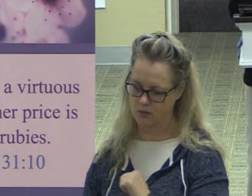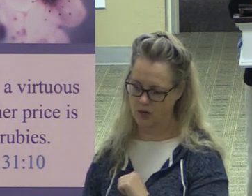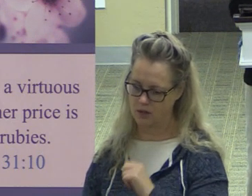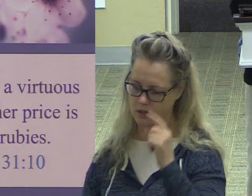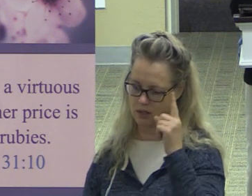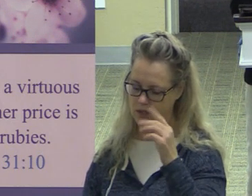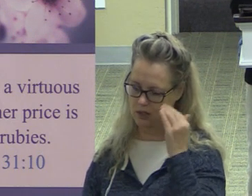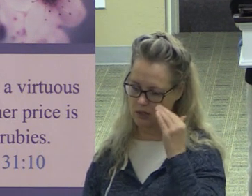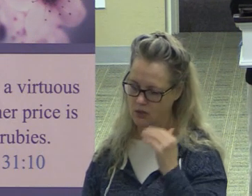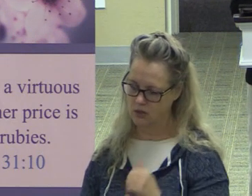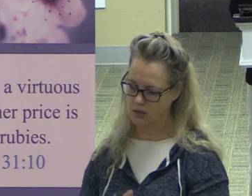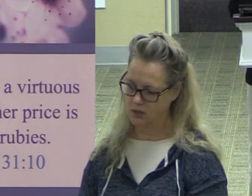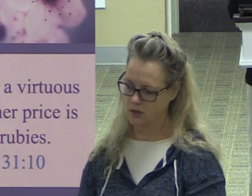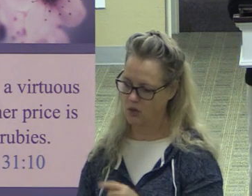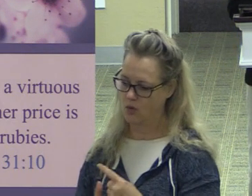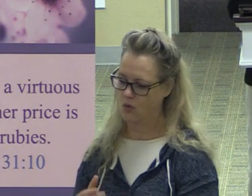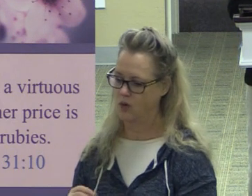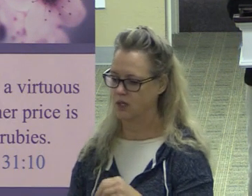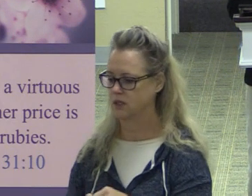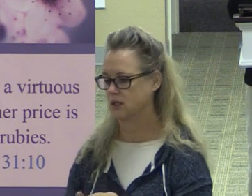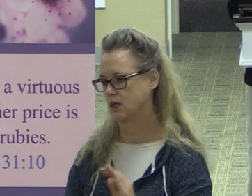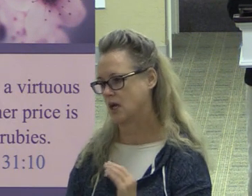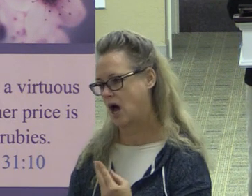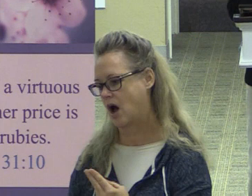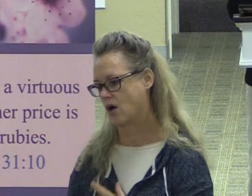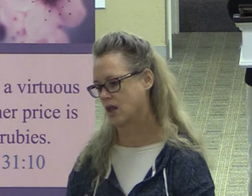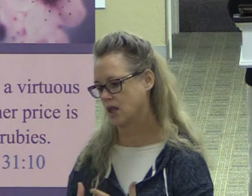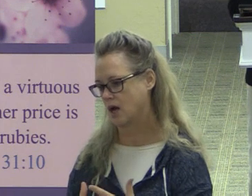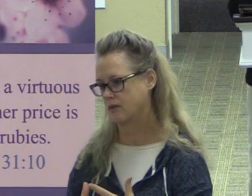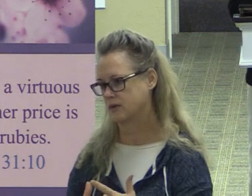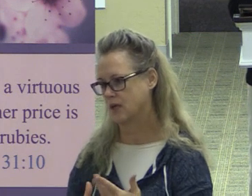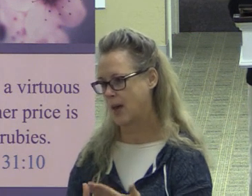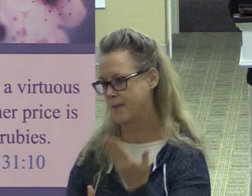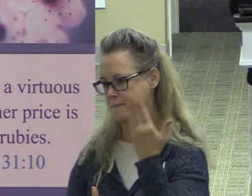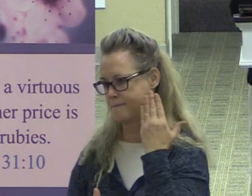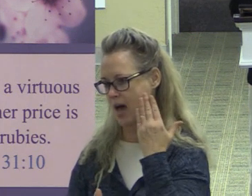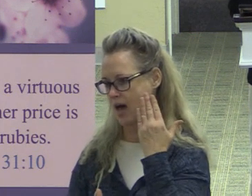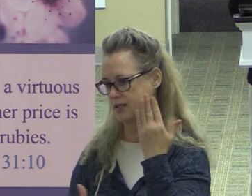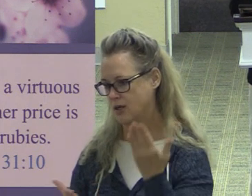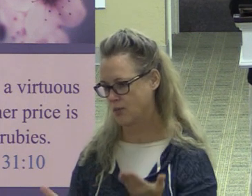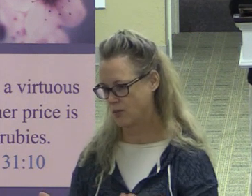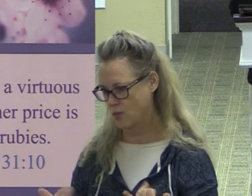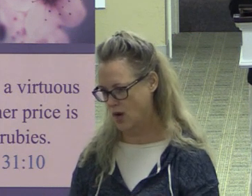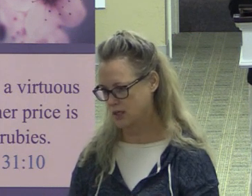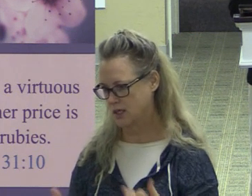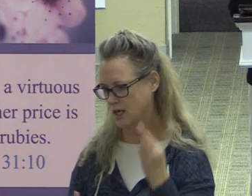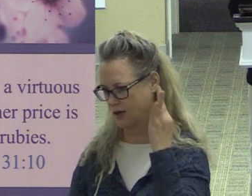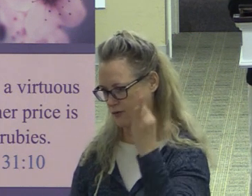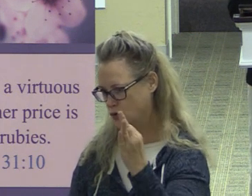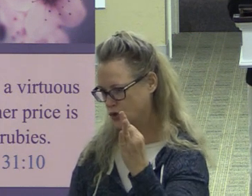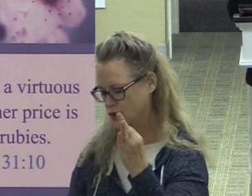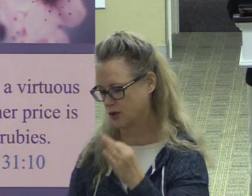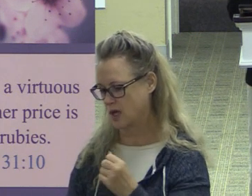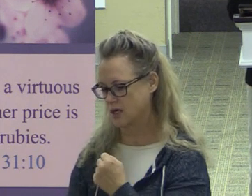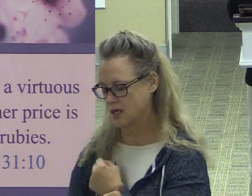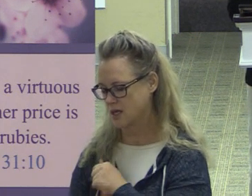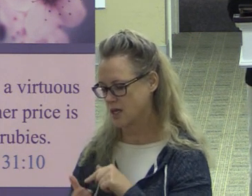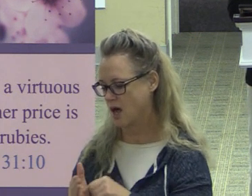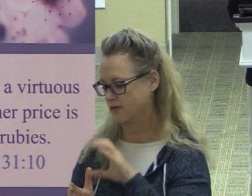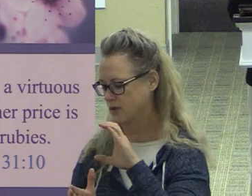He knows what is in our lives, past, present, and future. I just love this chapter where the